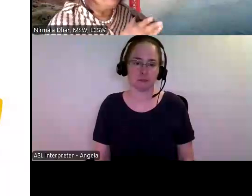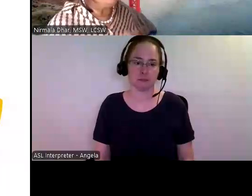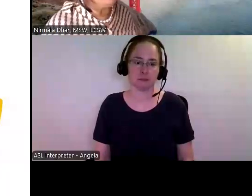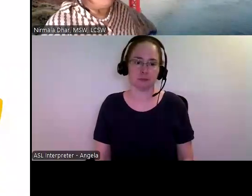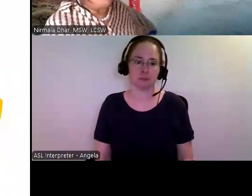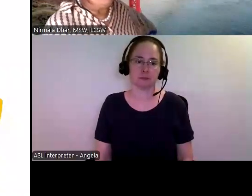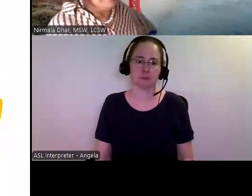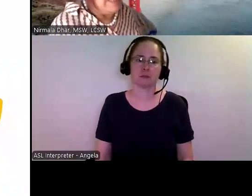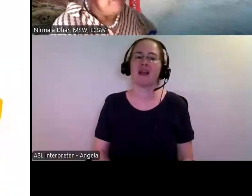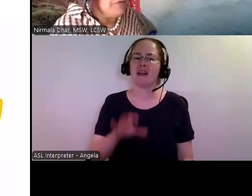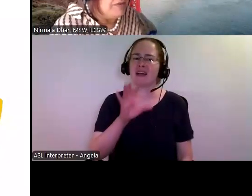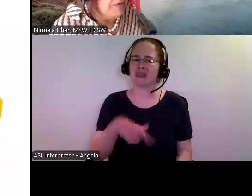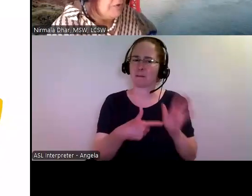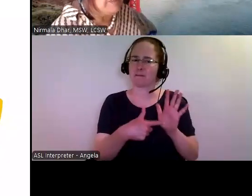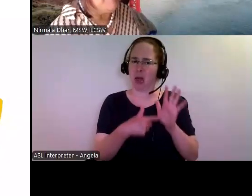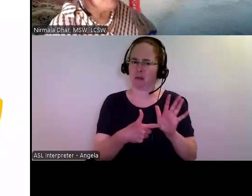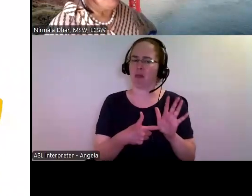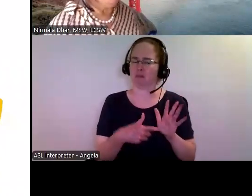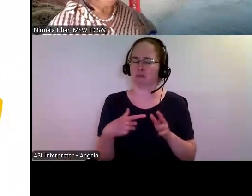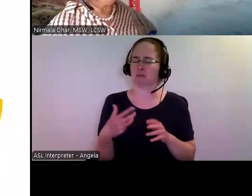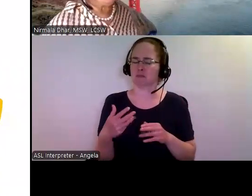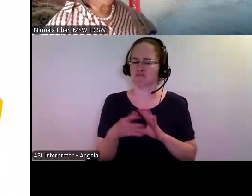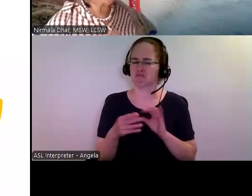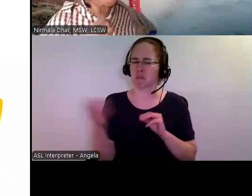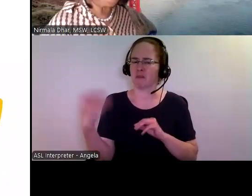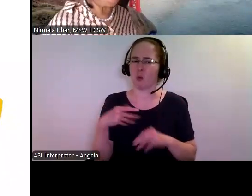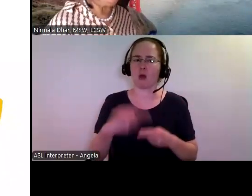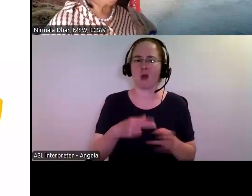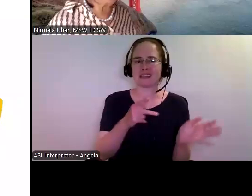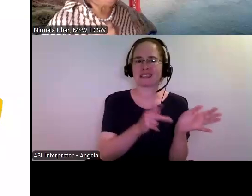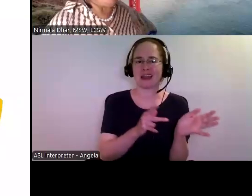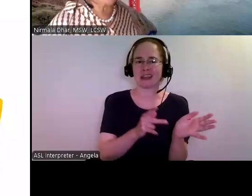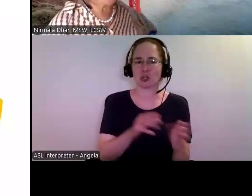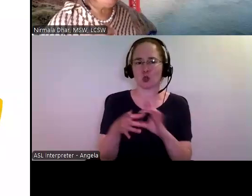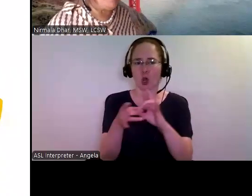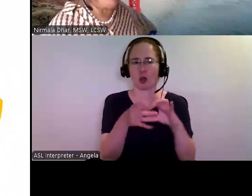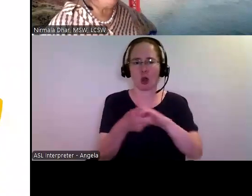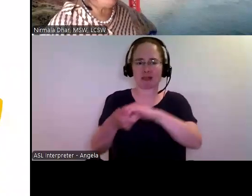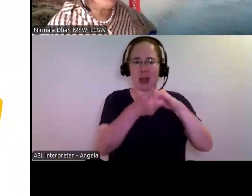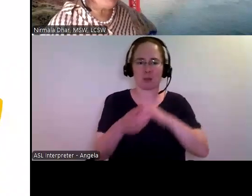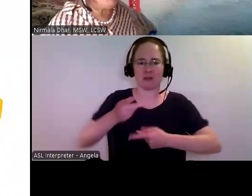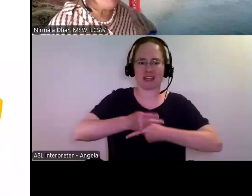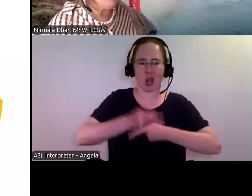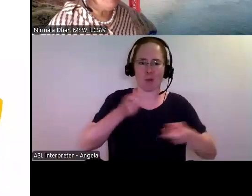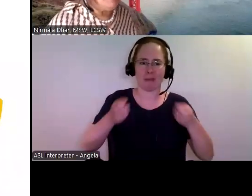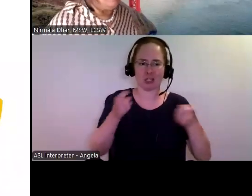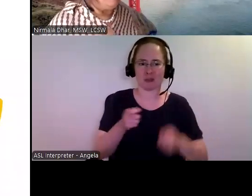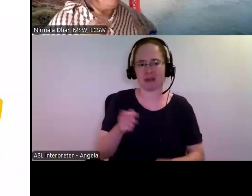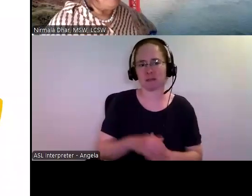And this is the model that I was talking about earlier. It's called the psychiatric collaborative care management